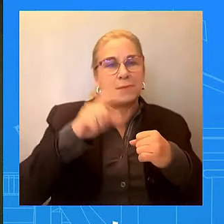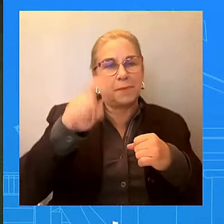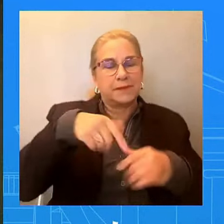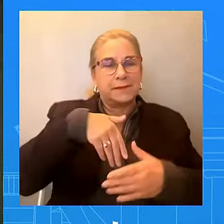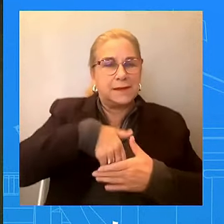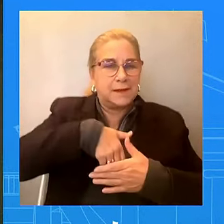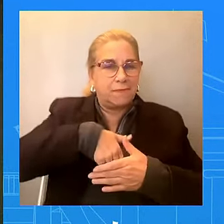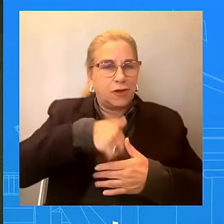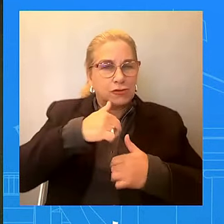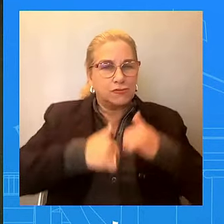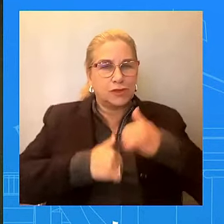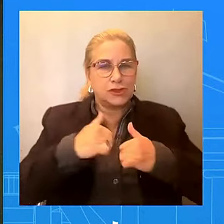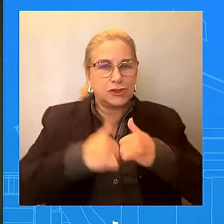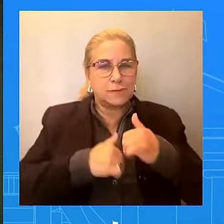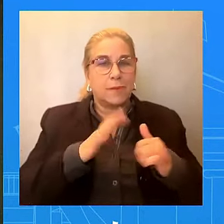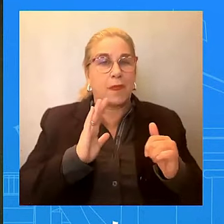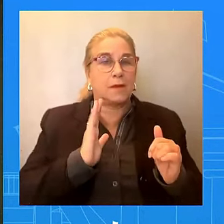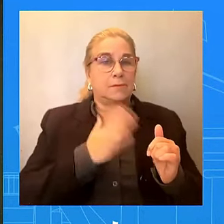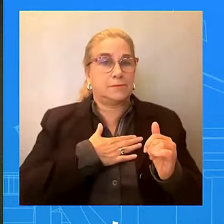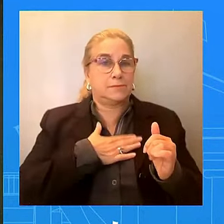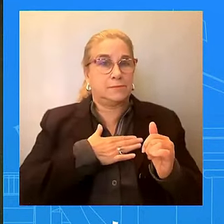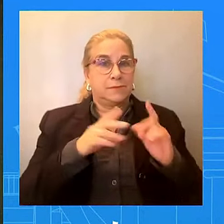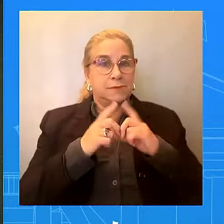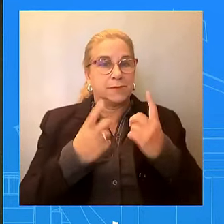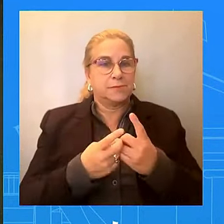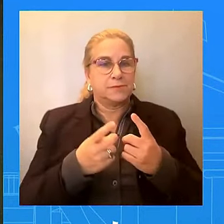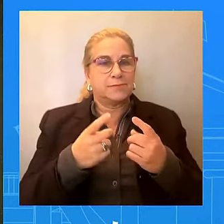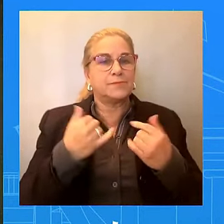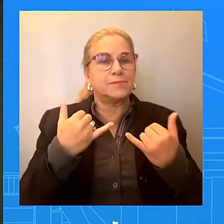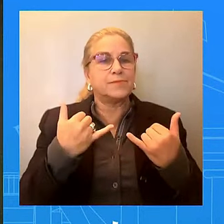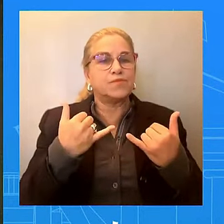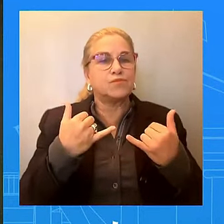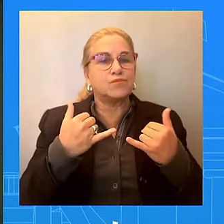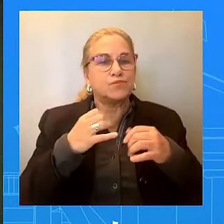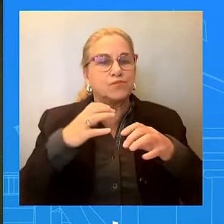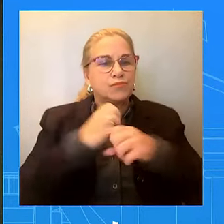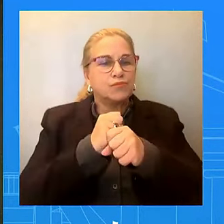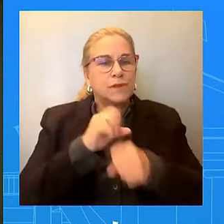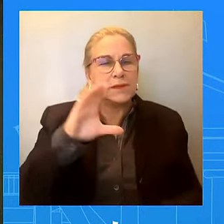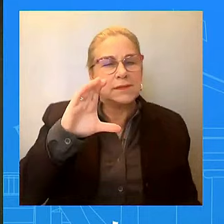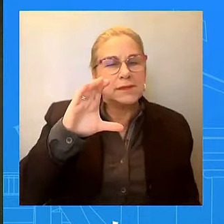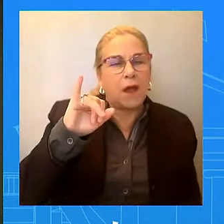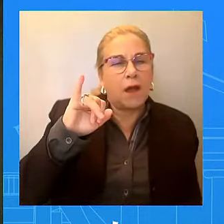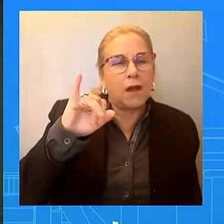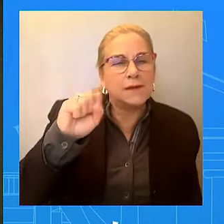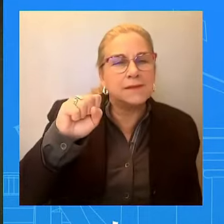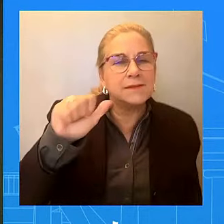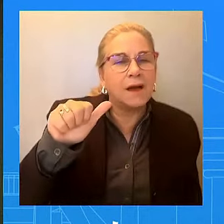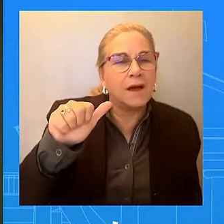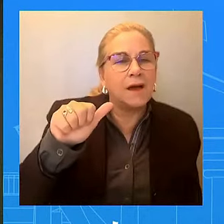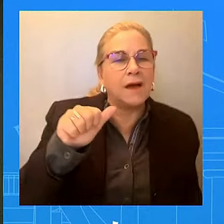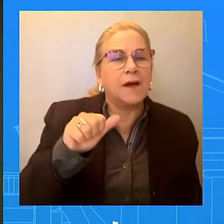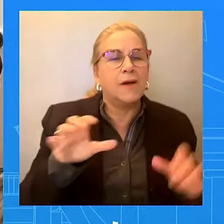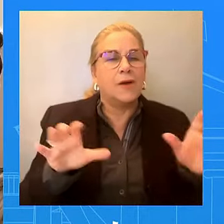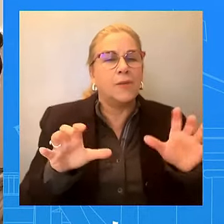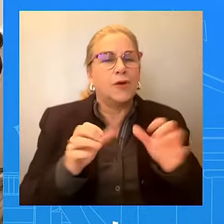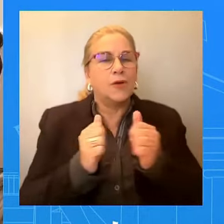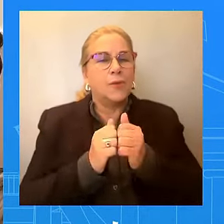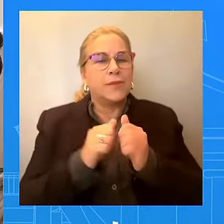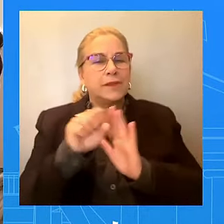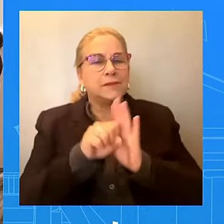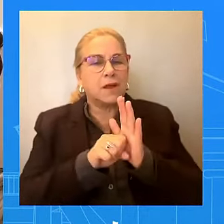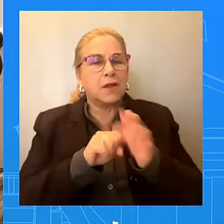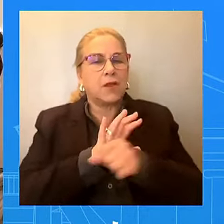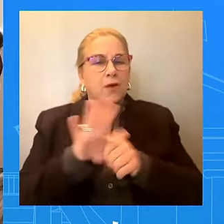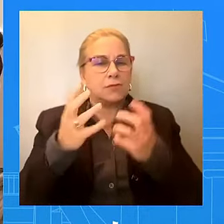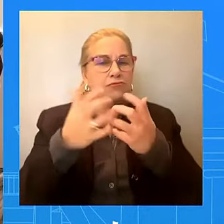its acronym, works very closely with state and local officials to assist in that regard. Can you give an example of one way that